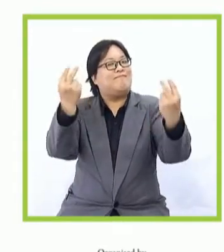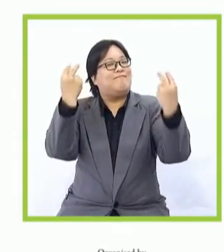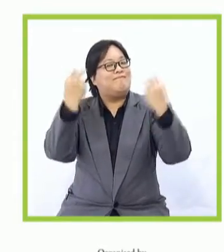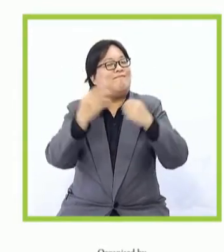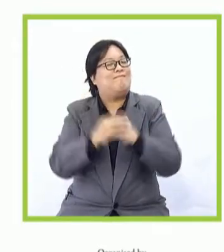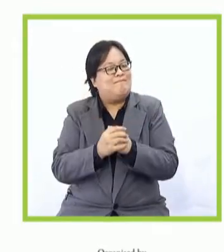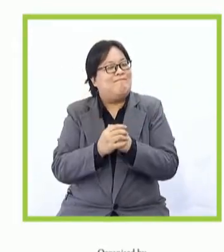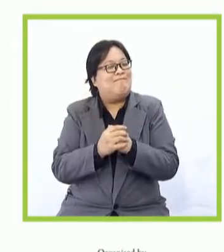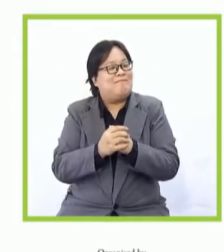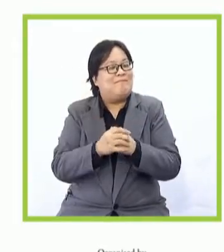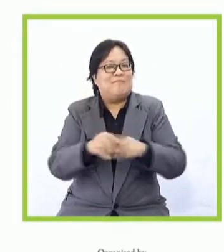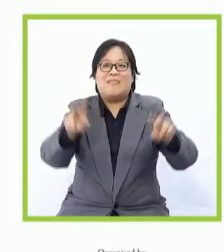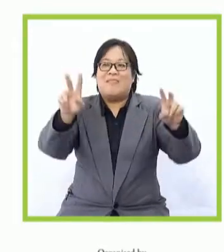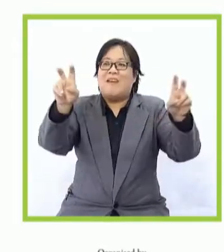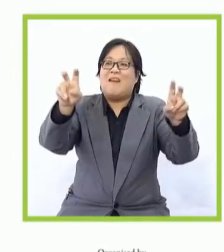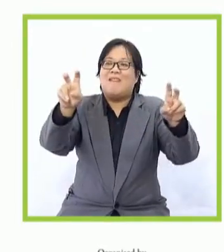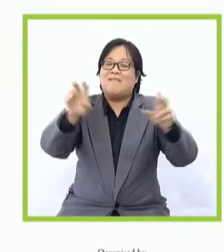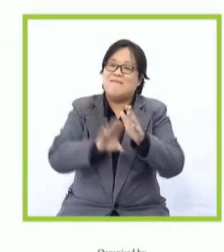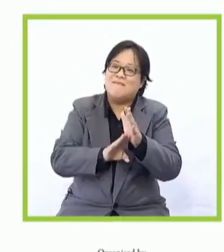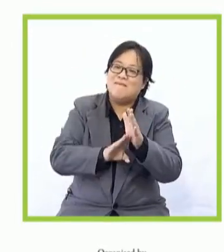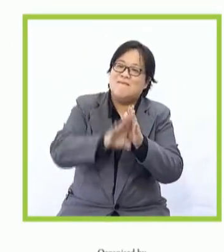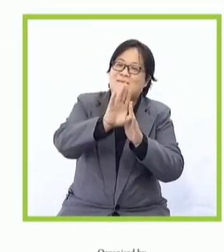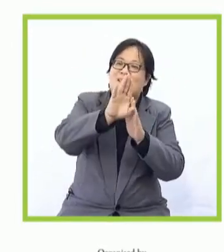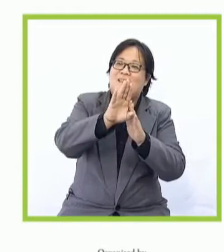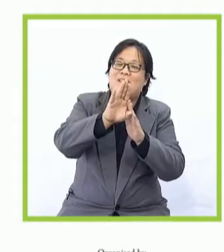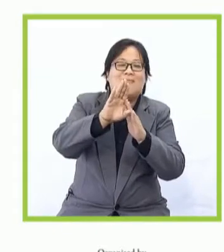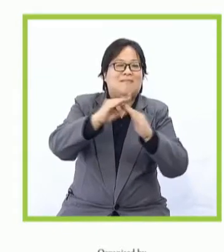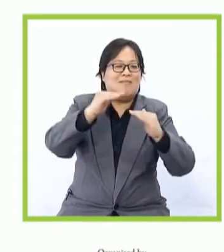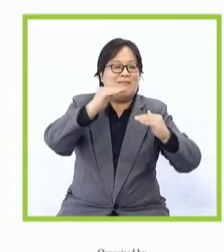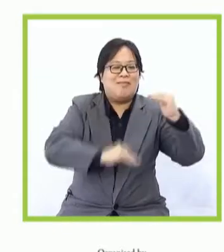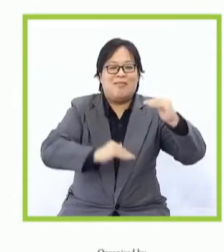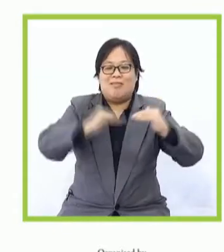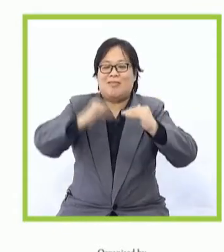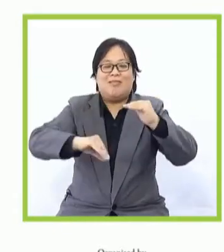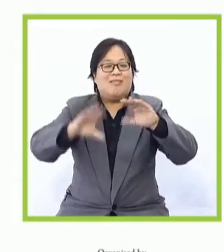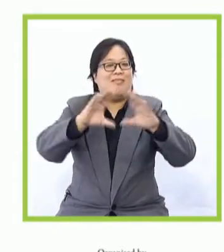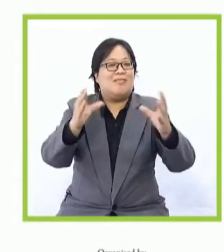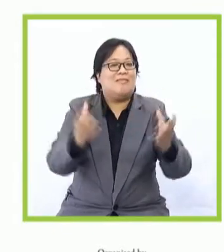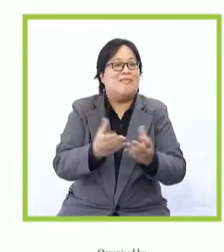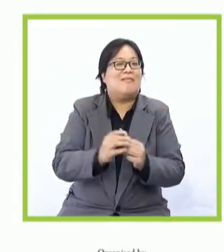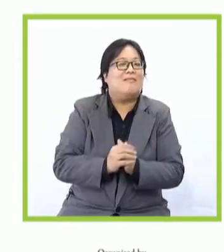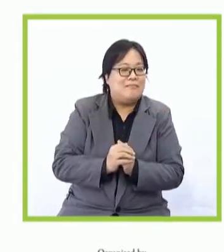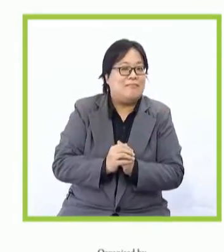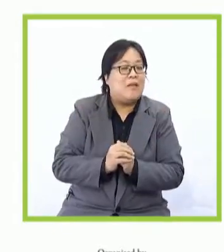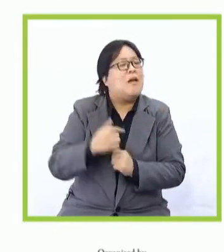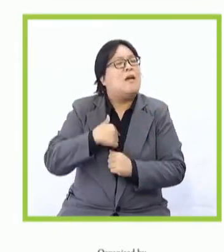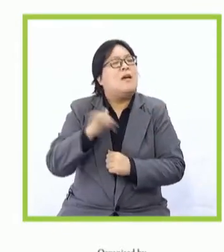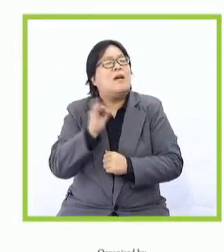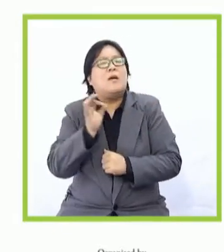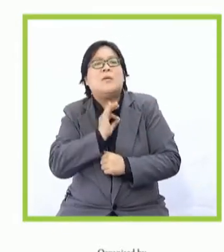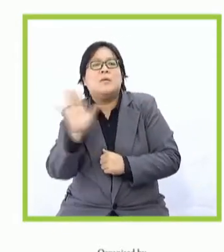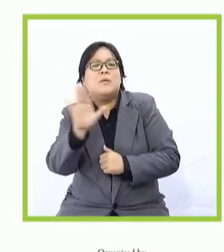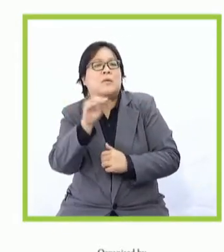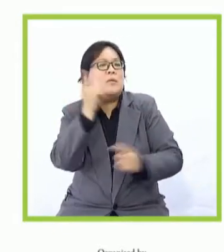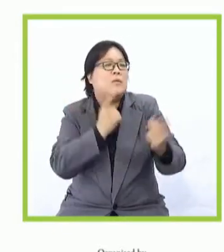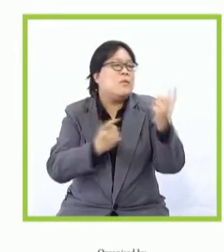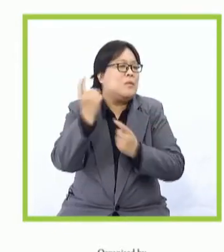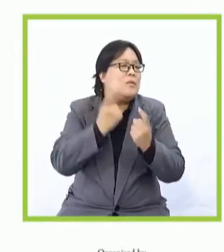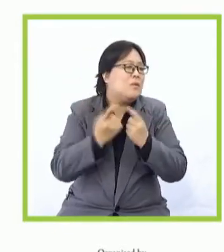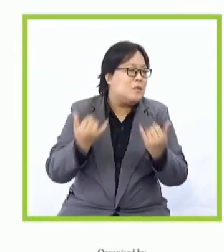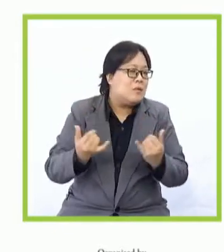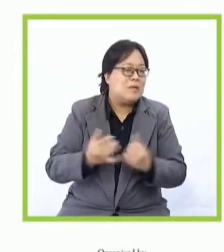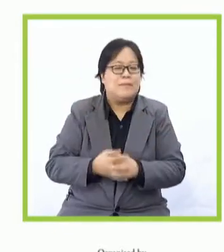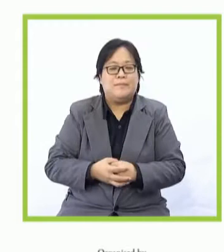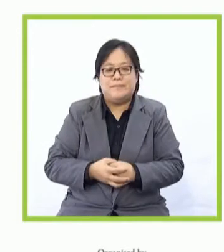about this era of rising inequality across the world. And I'm also keen to hear your questions and your own reflections today as